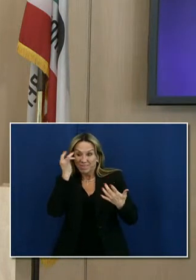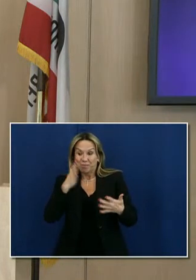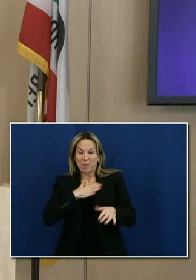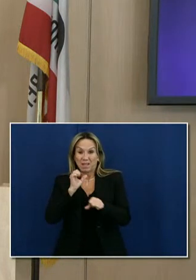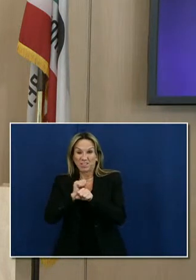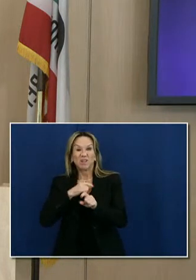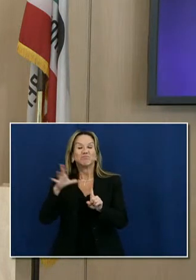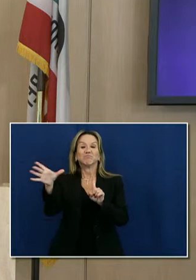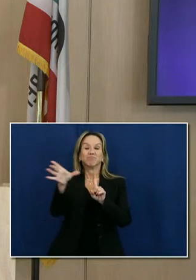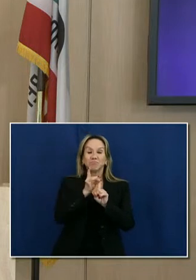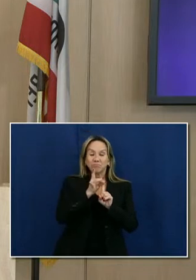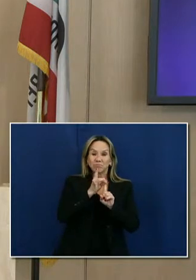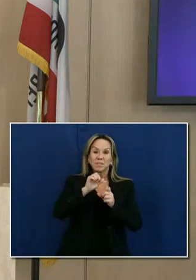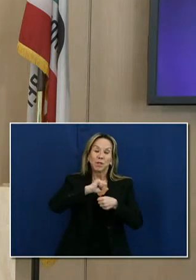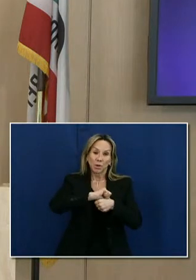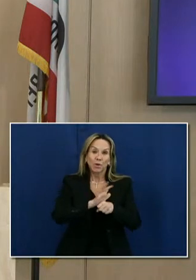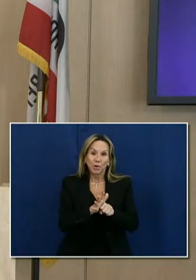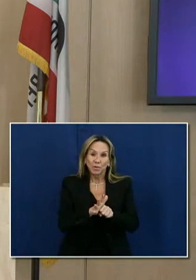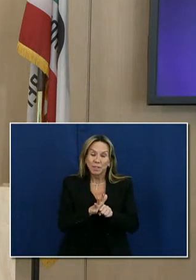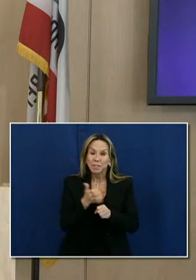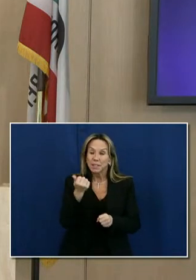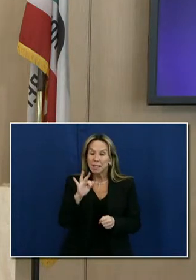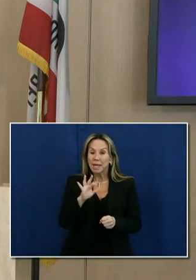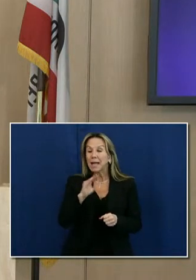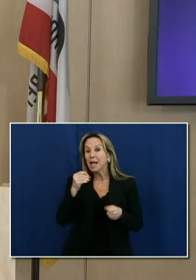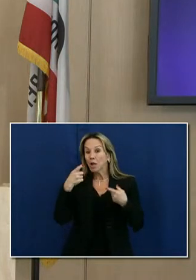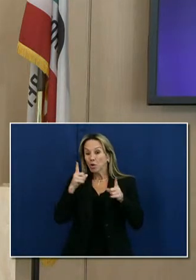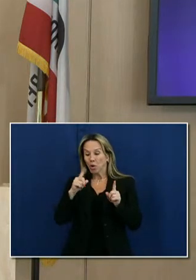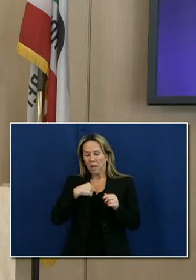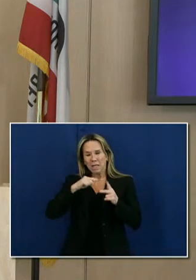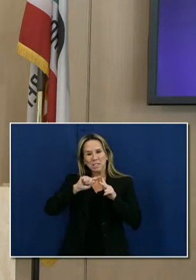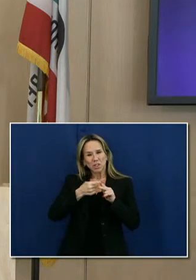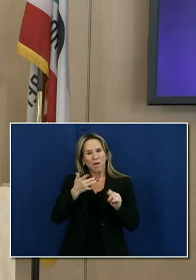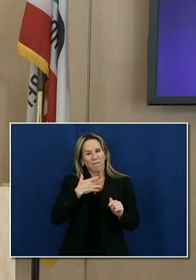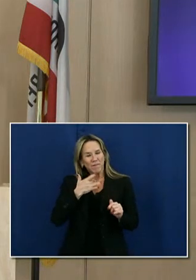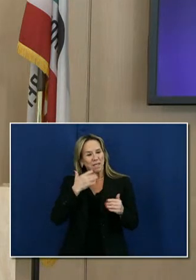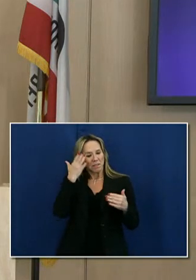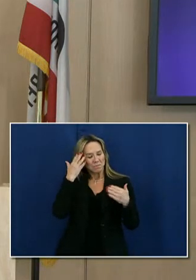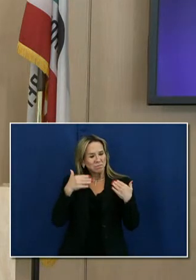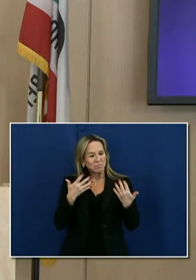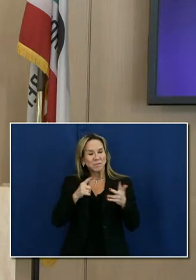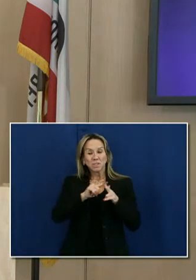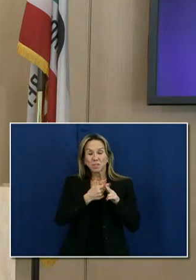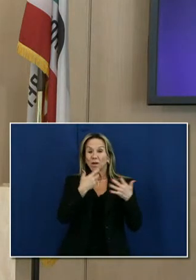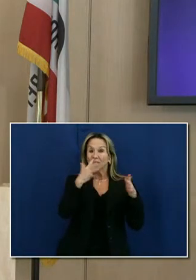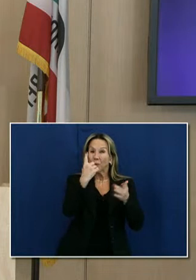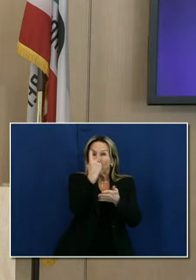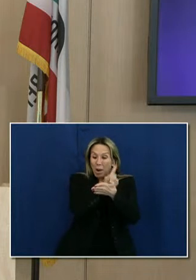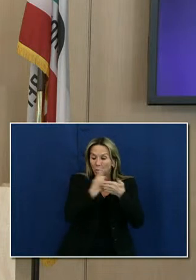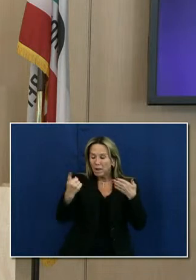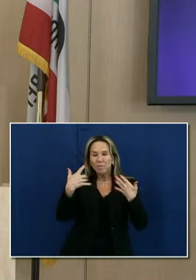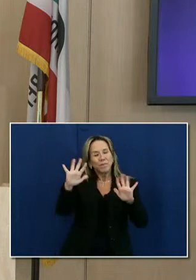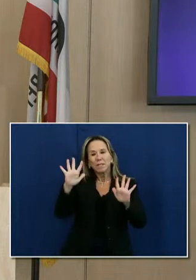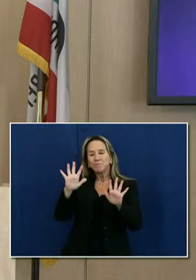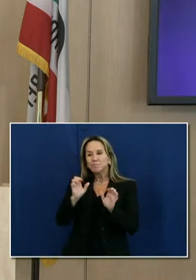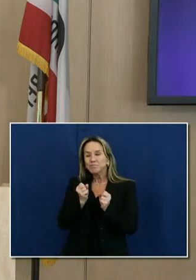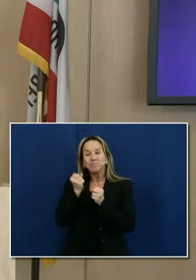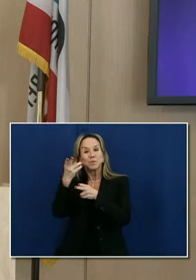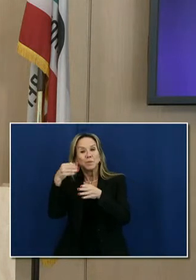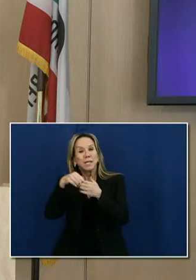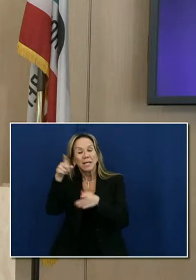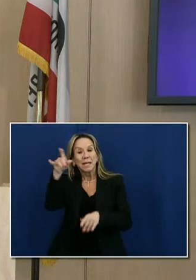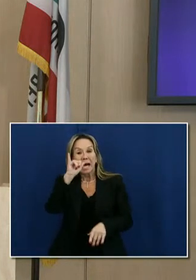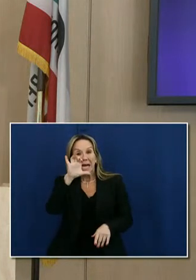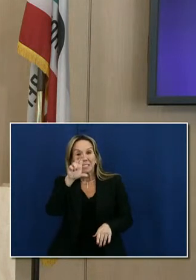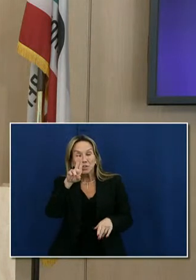within a matter of about a week from the onset of my symptoms, I was in an intensive care unit, intubated on a